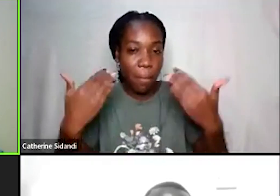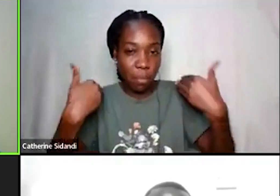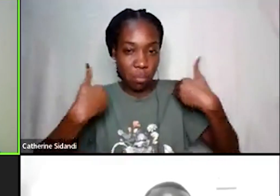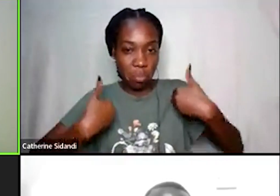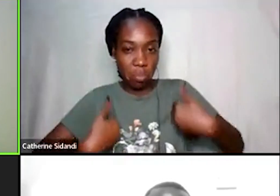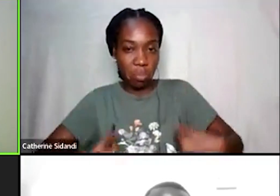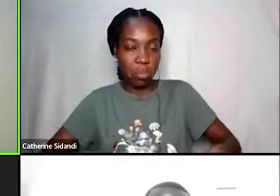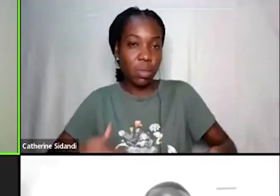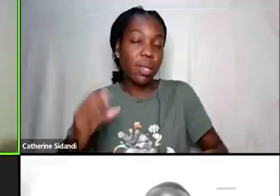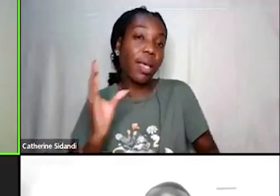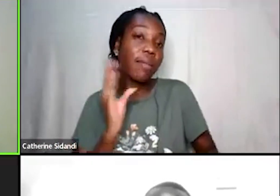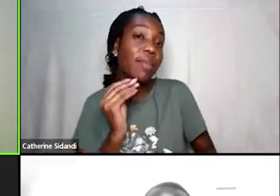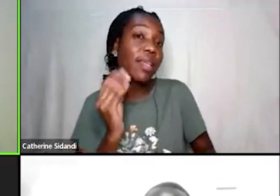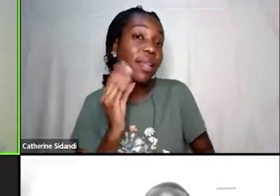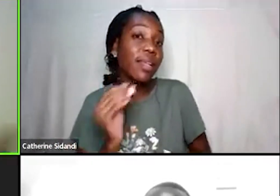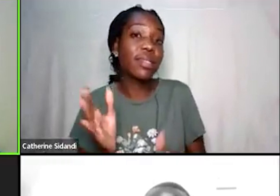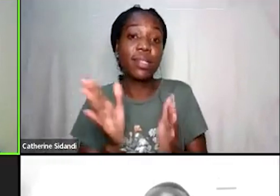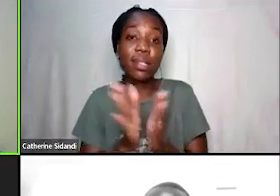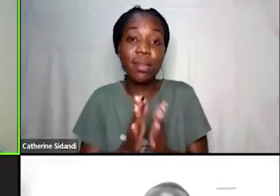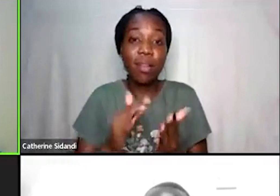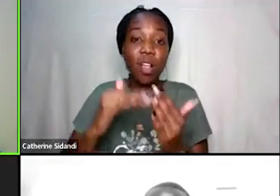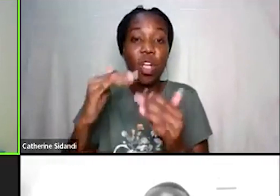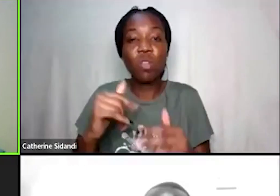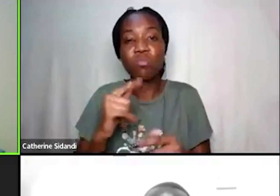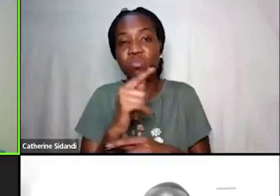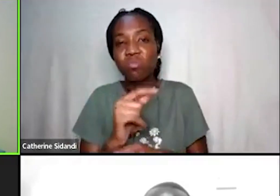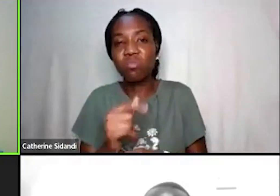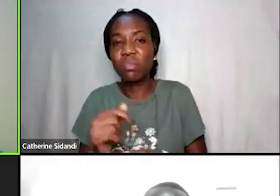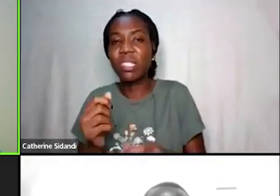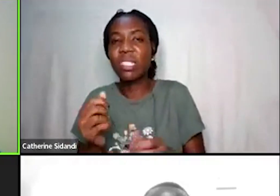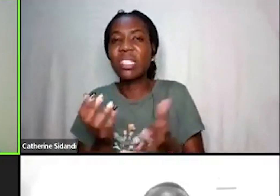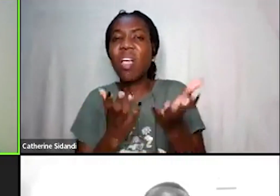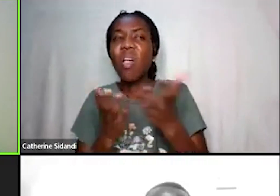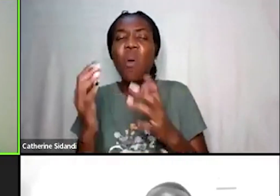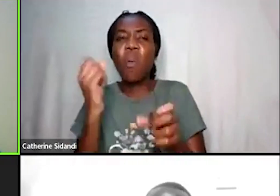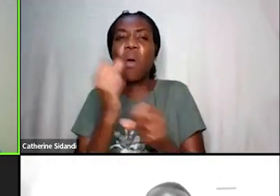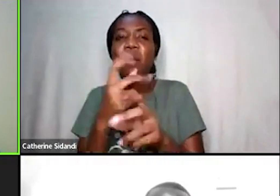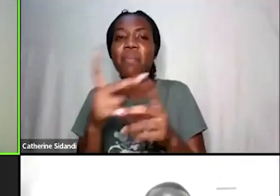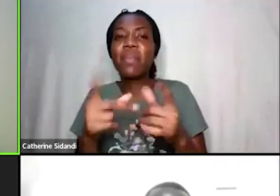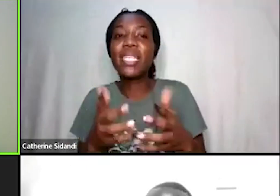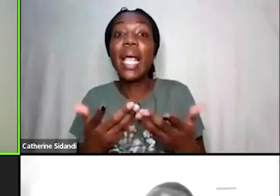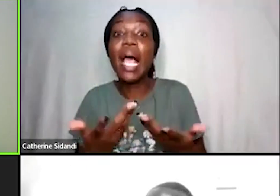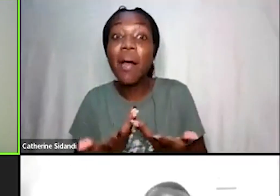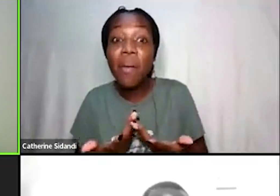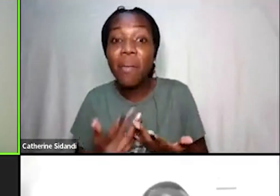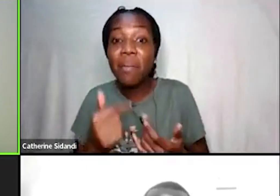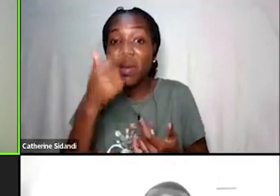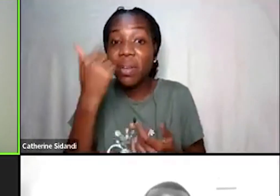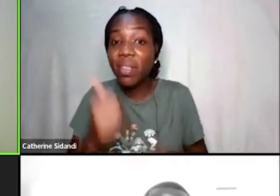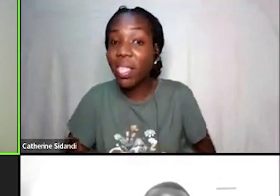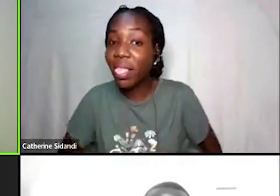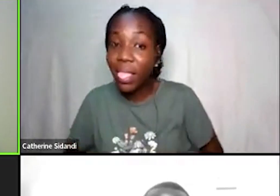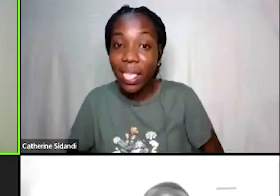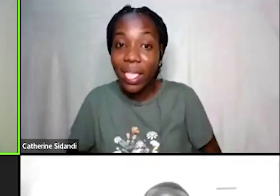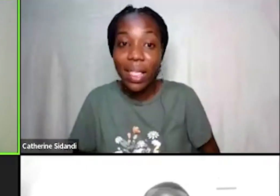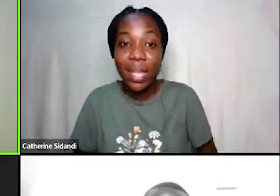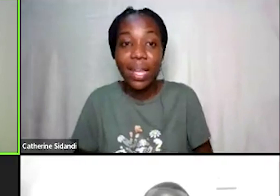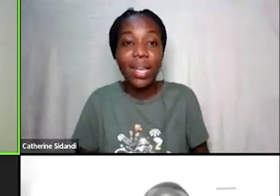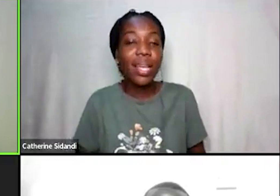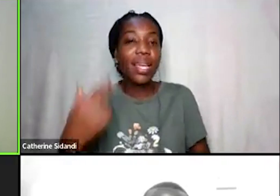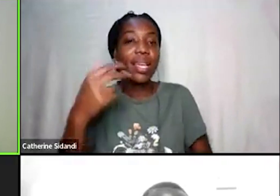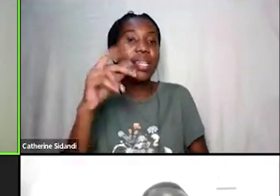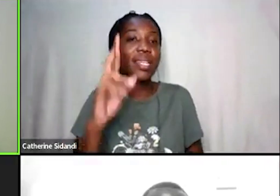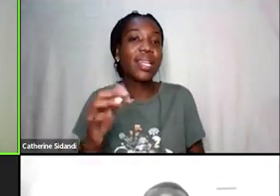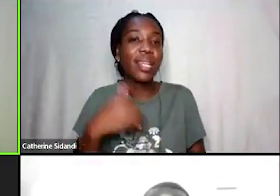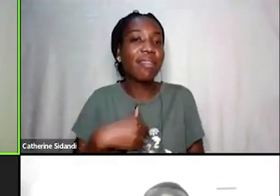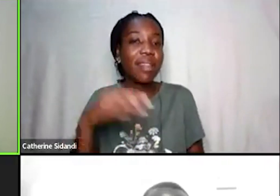experience, and especially how they survive in the workplace. Because, oh my God, as HR professionals, every time we have an alcoholic, we